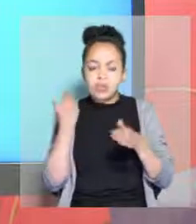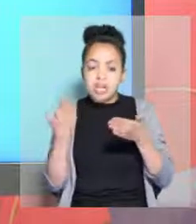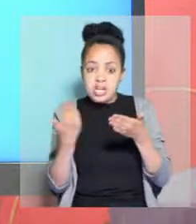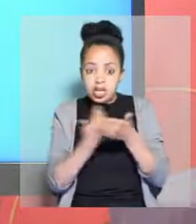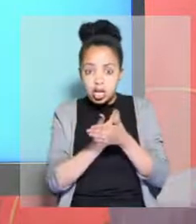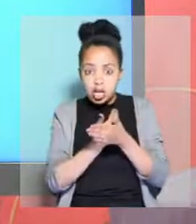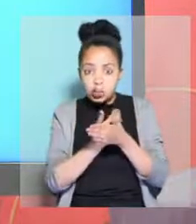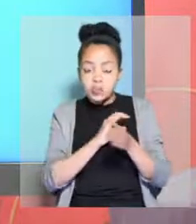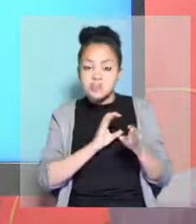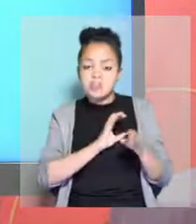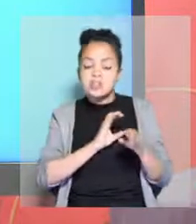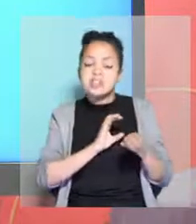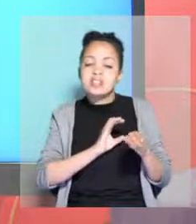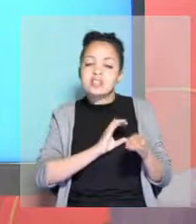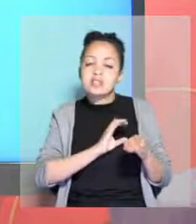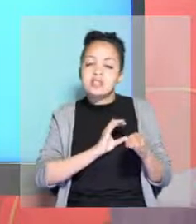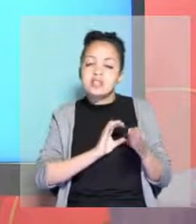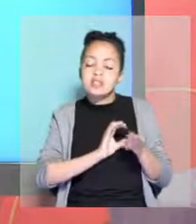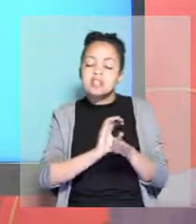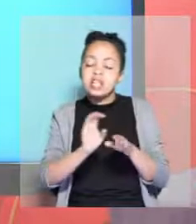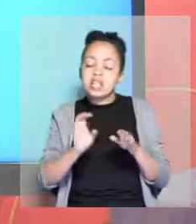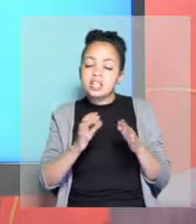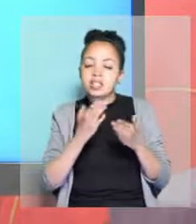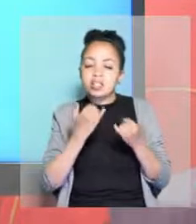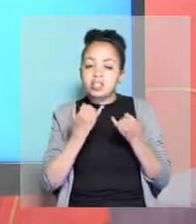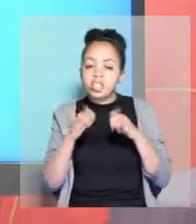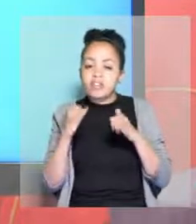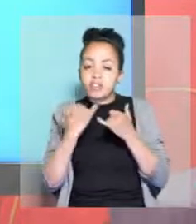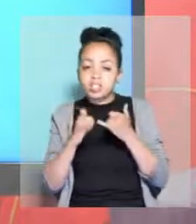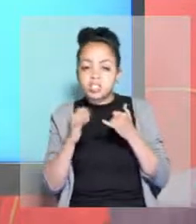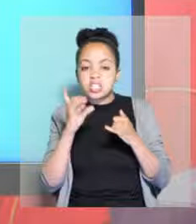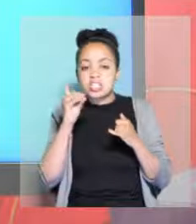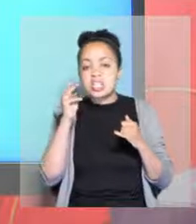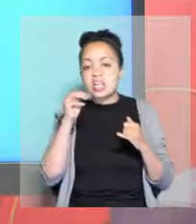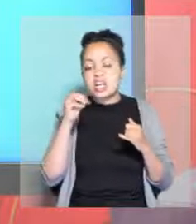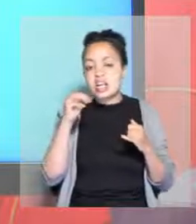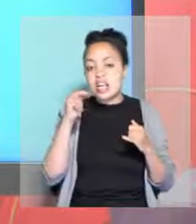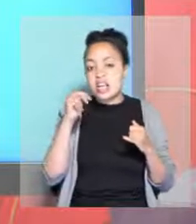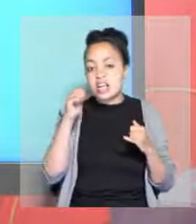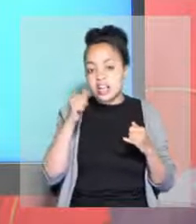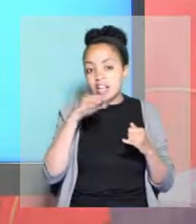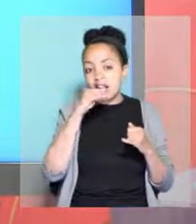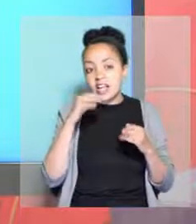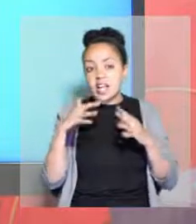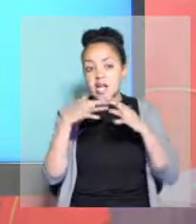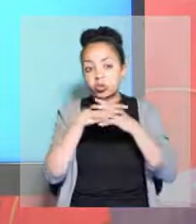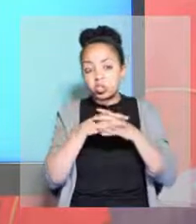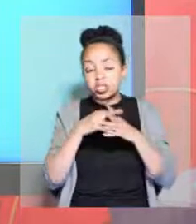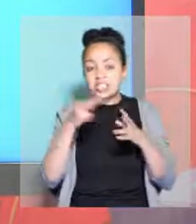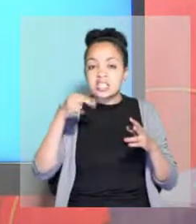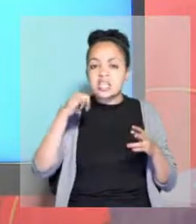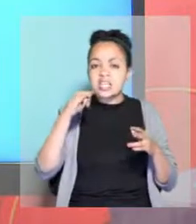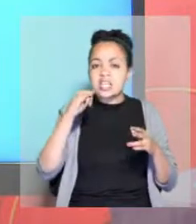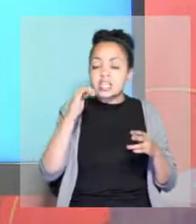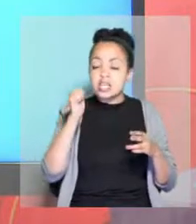division began, DNA in the associated protein, which we call histone protein, become